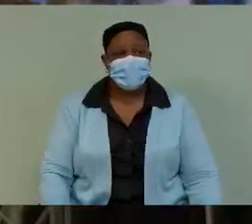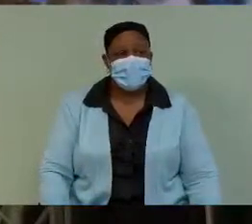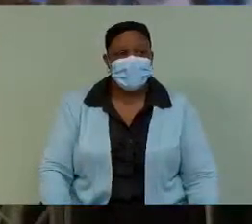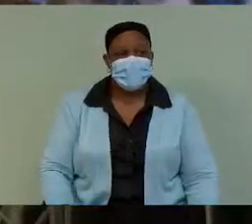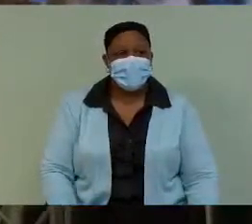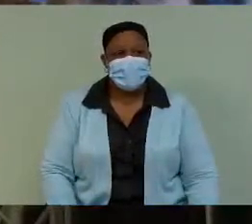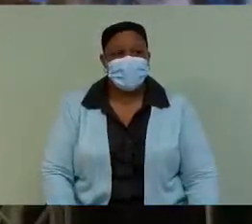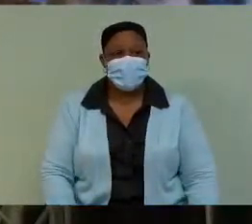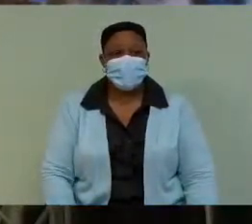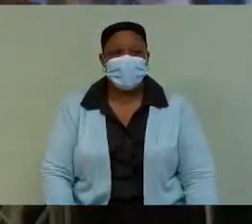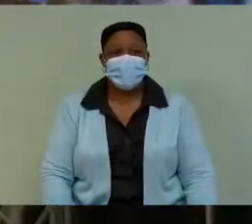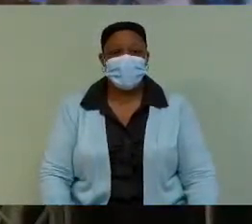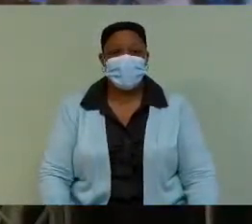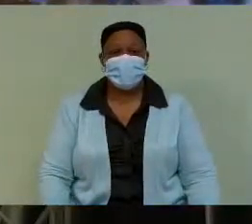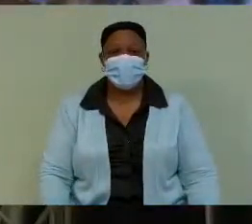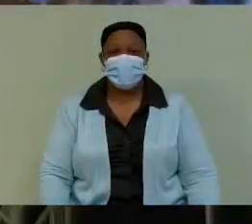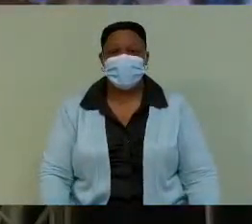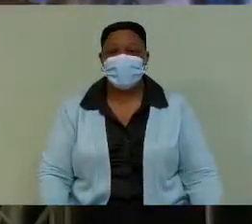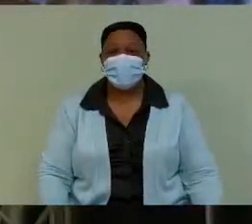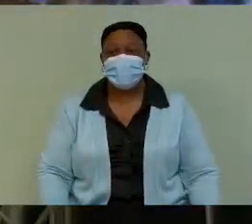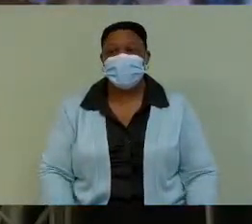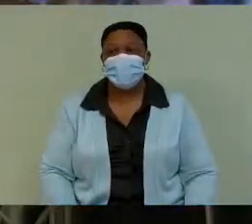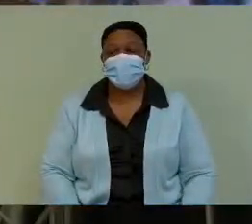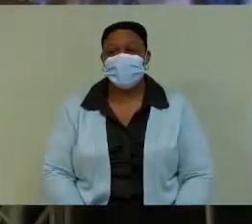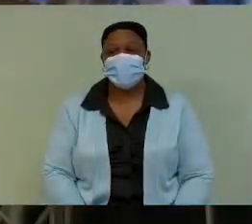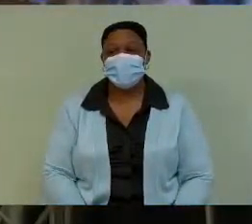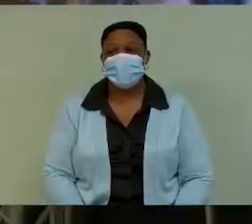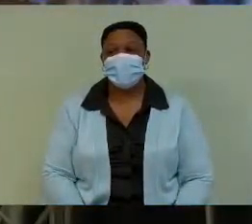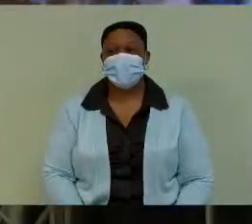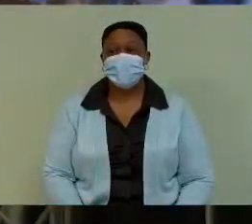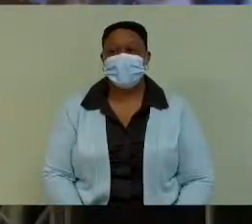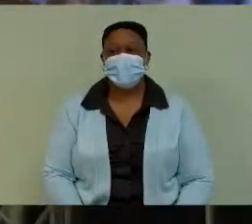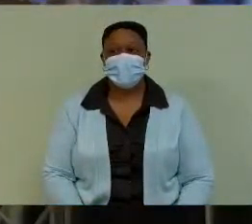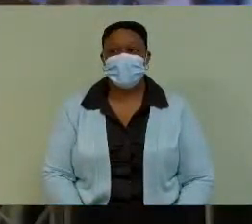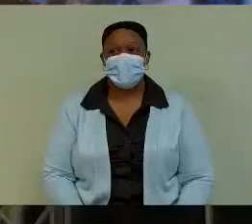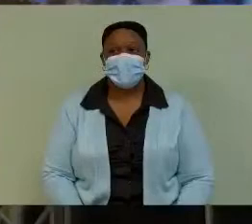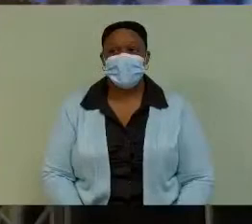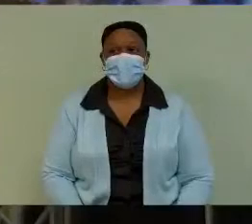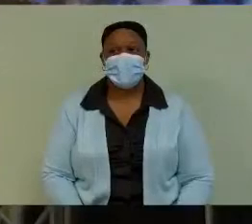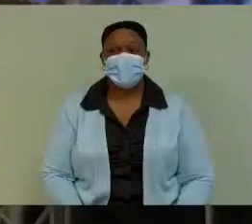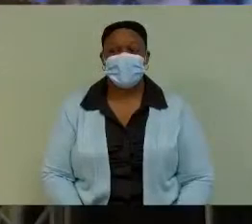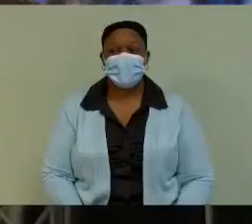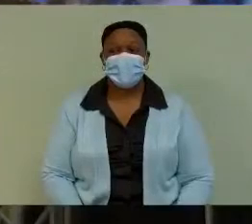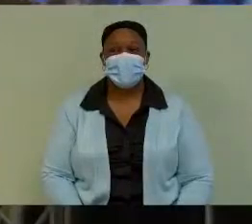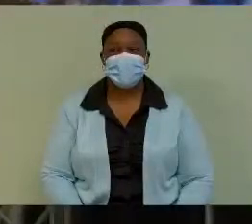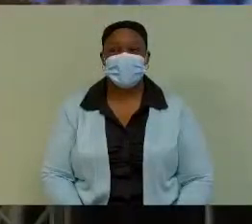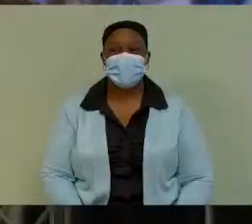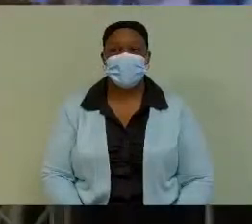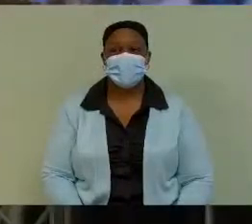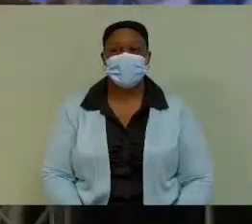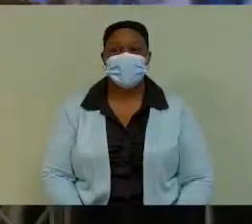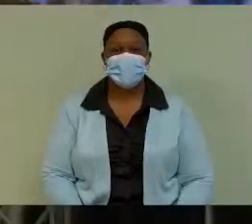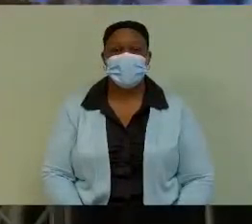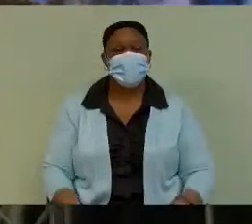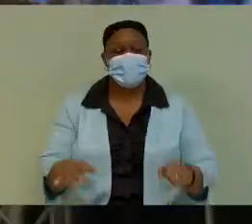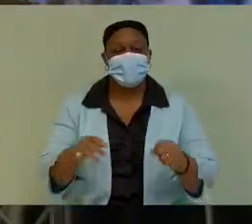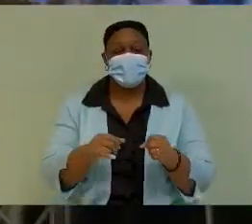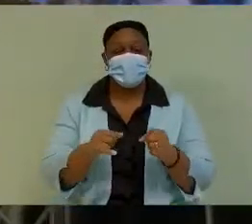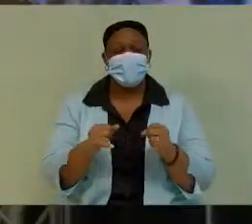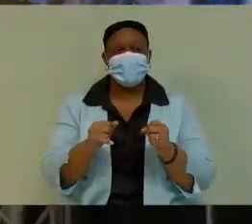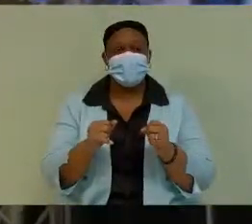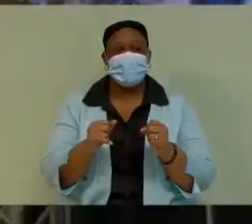Thank you very much, Honorable Minister. As you mentioned that we